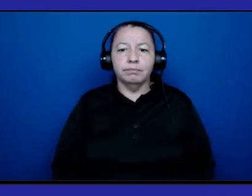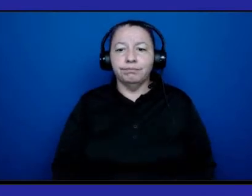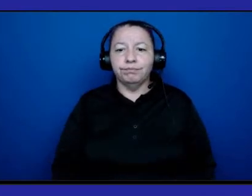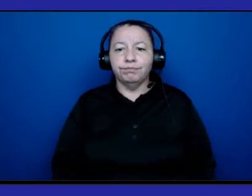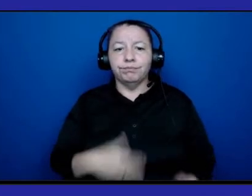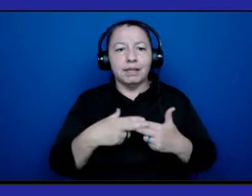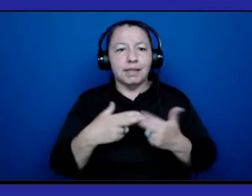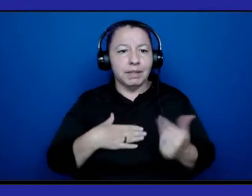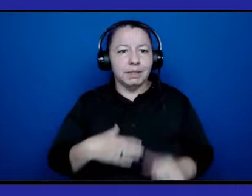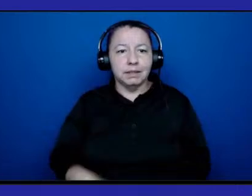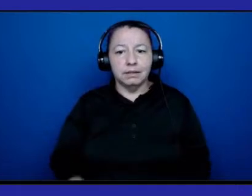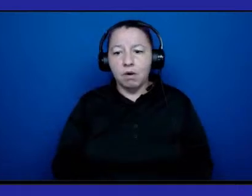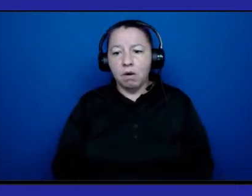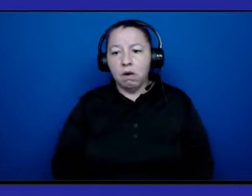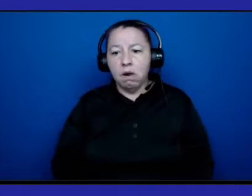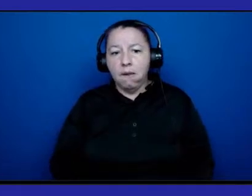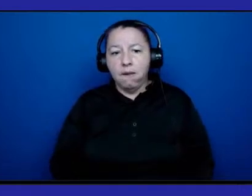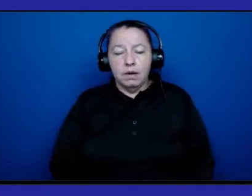to slide 30.